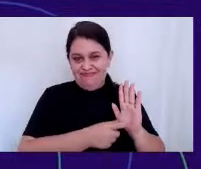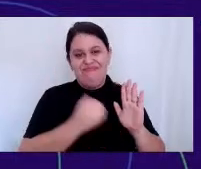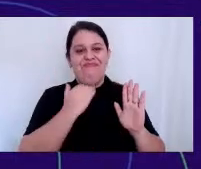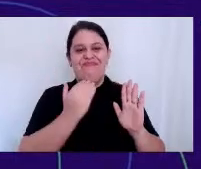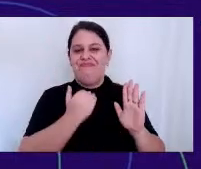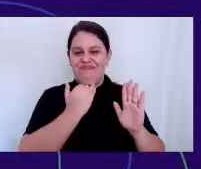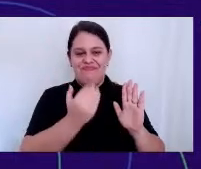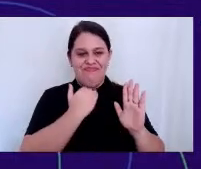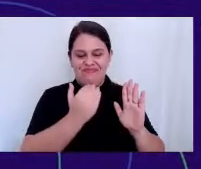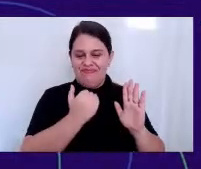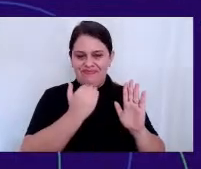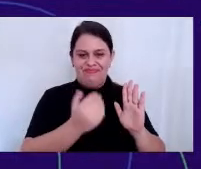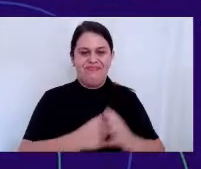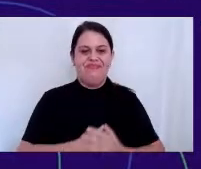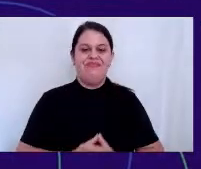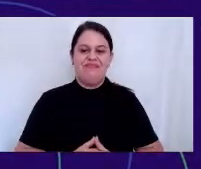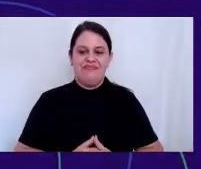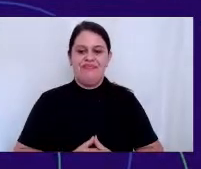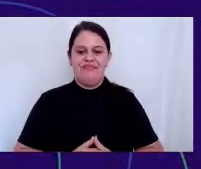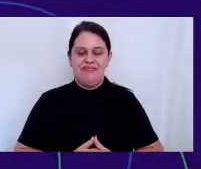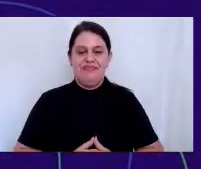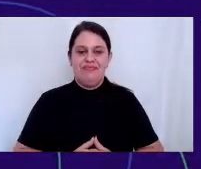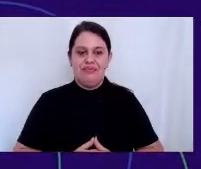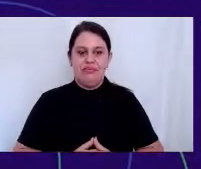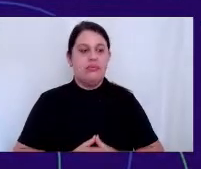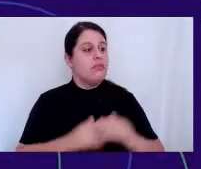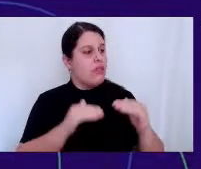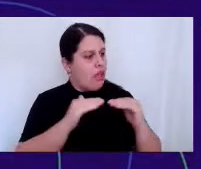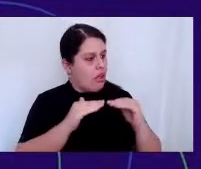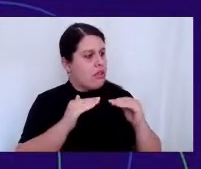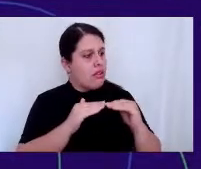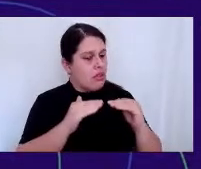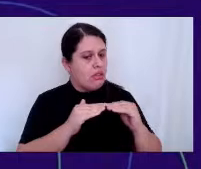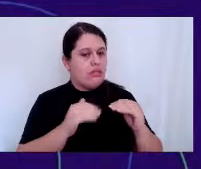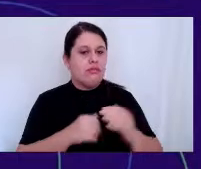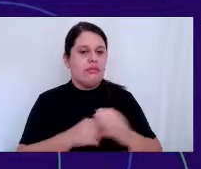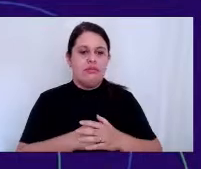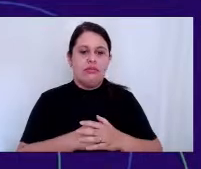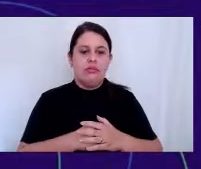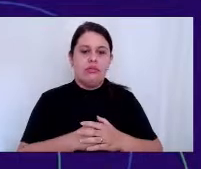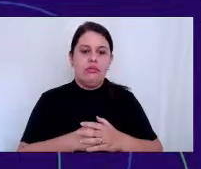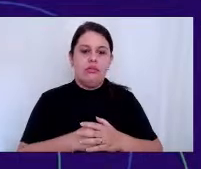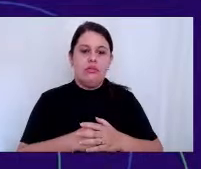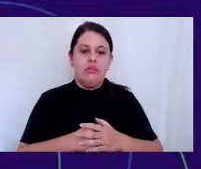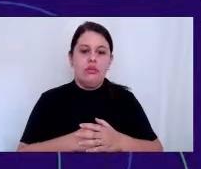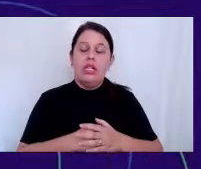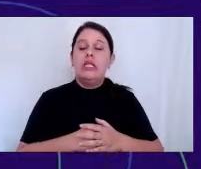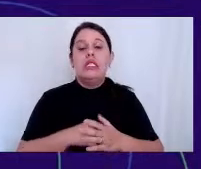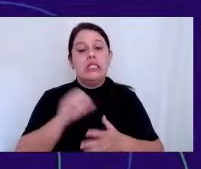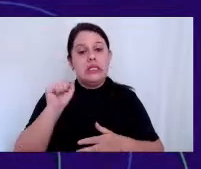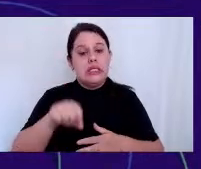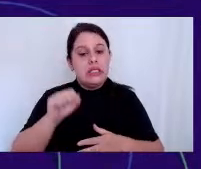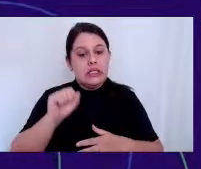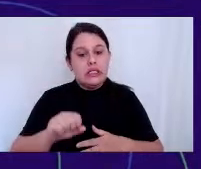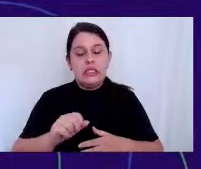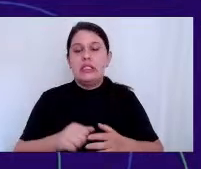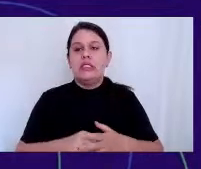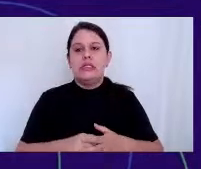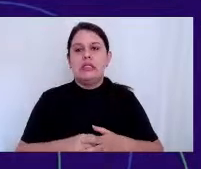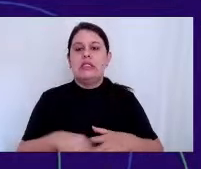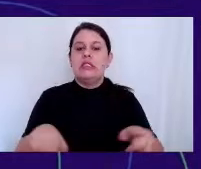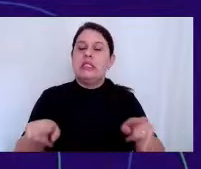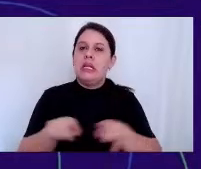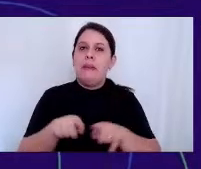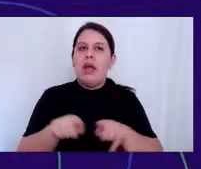Exactly. And of course, that begs the question, how do we become ready for AI? What is one